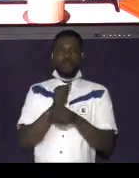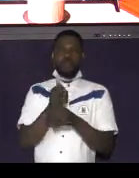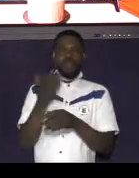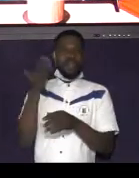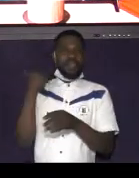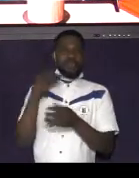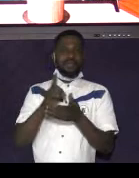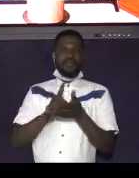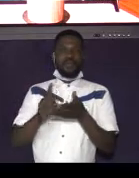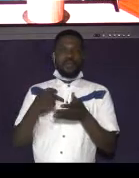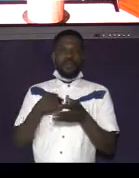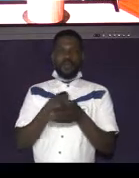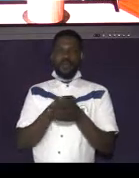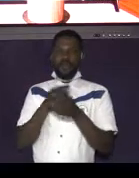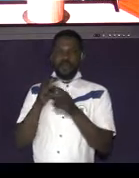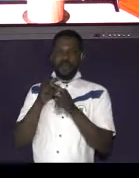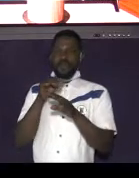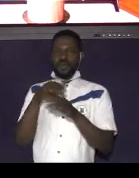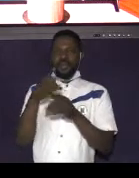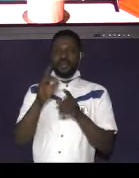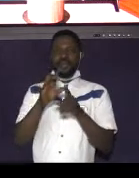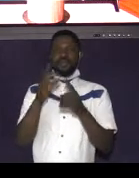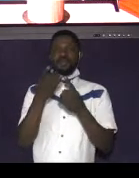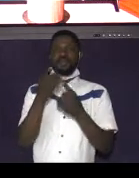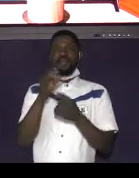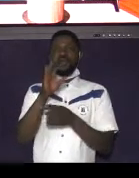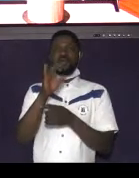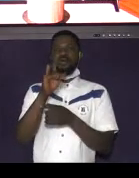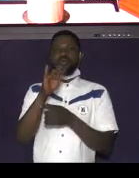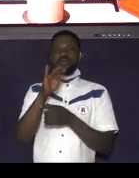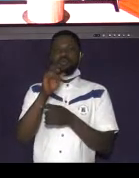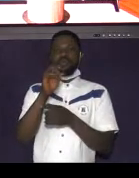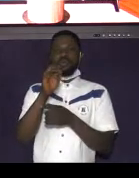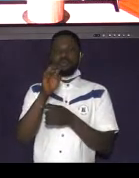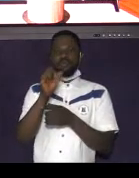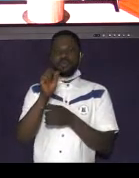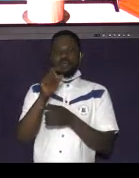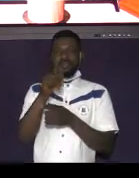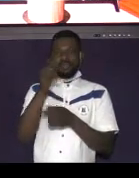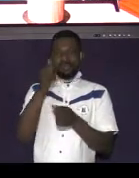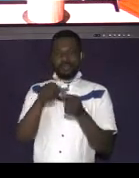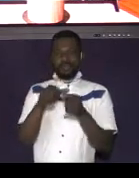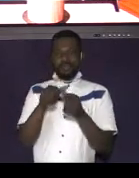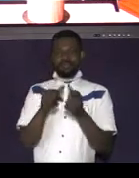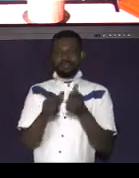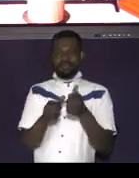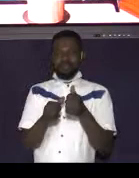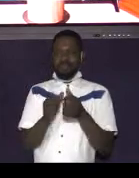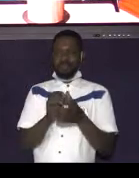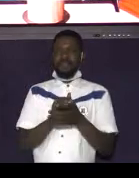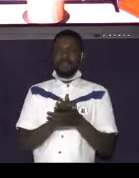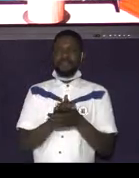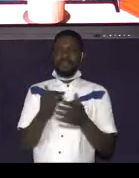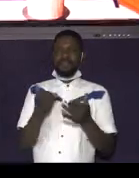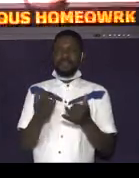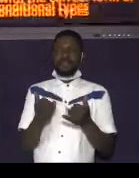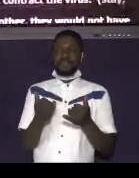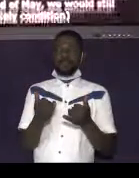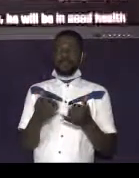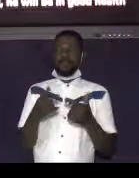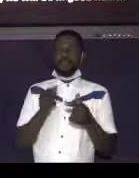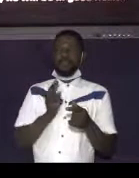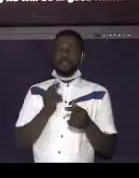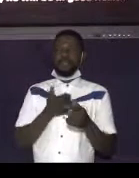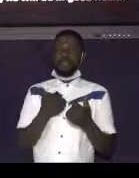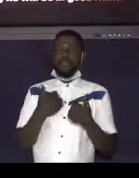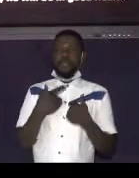we looked at conditional clauses. You remember? Good. So, let's have